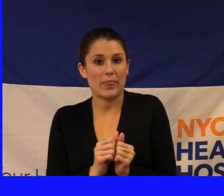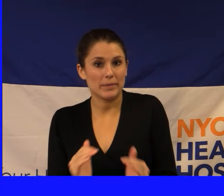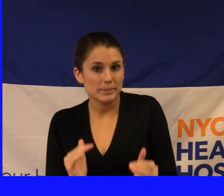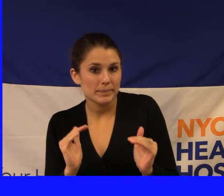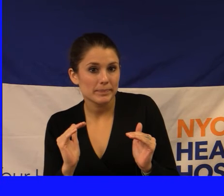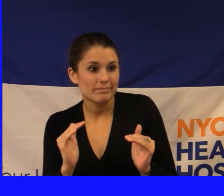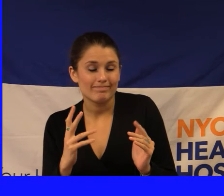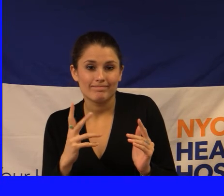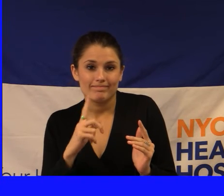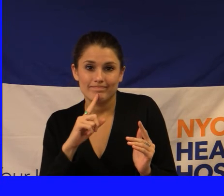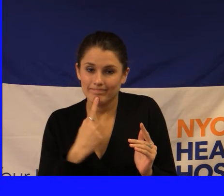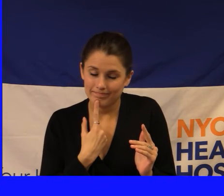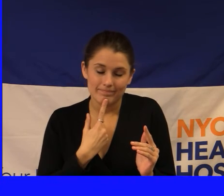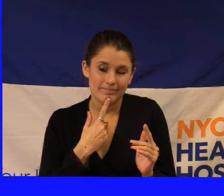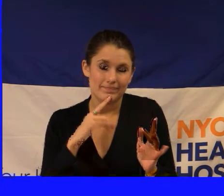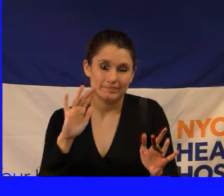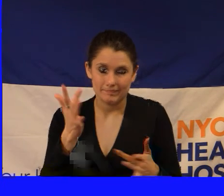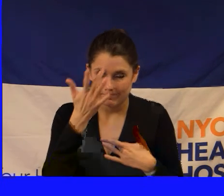their life.